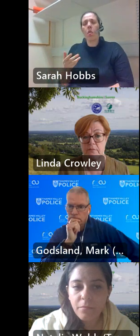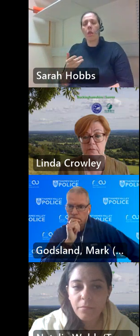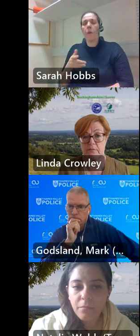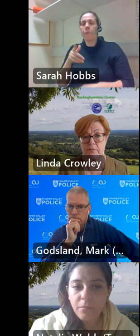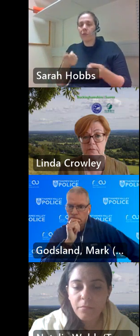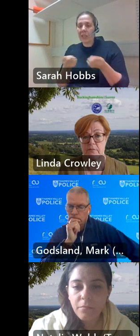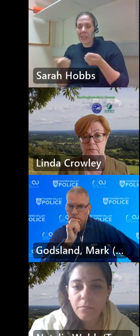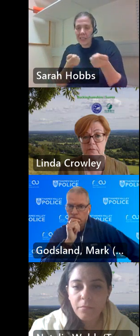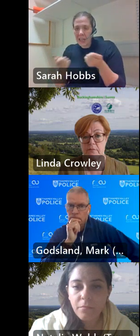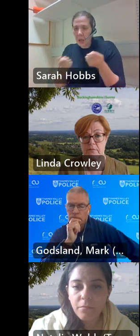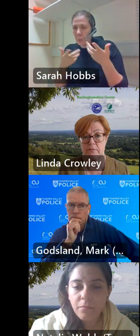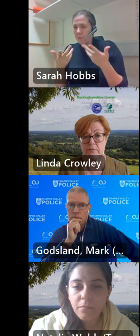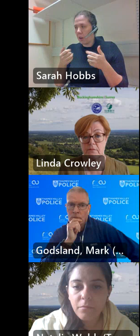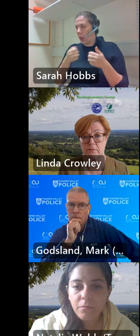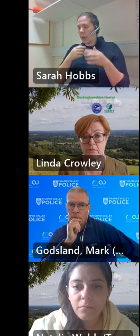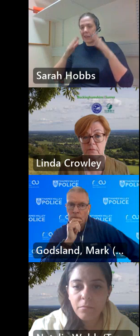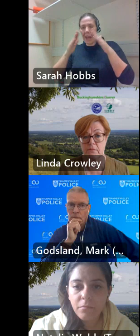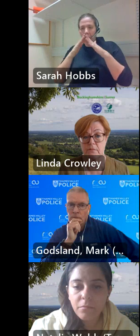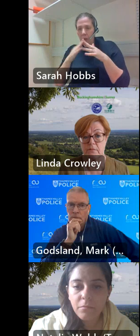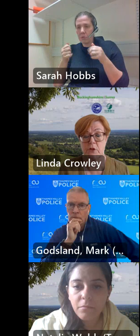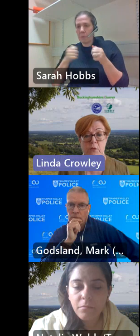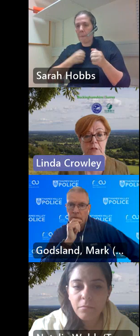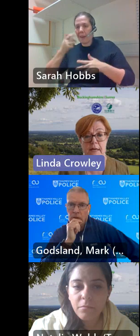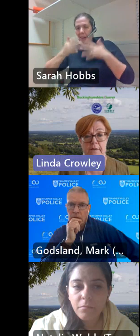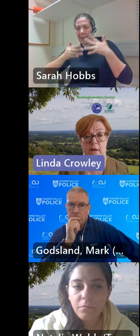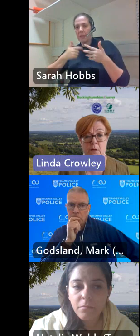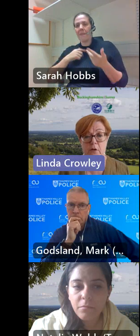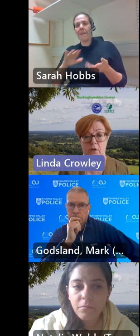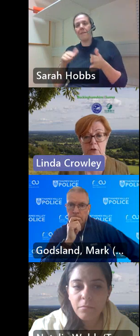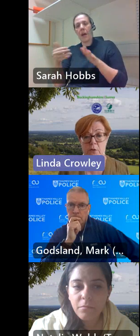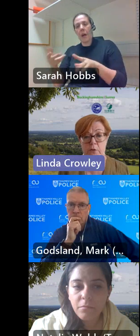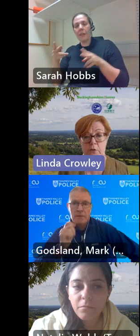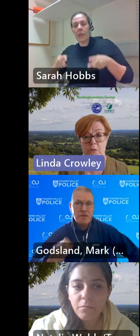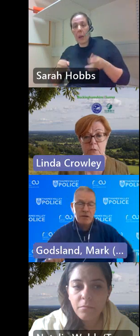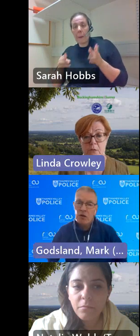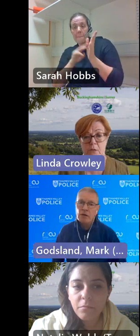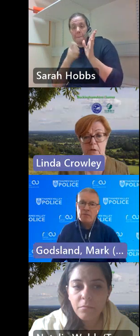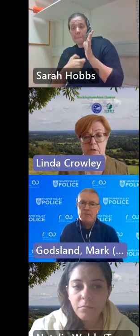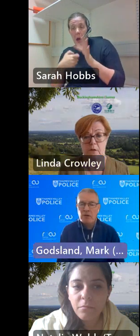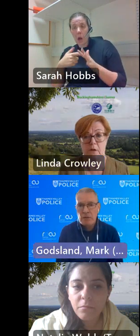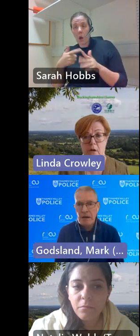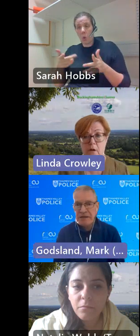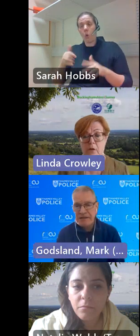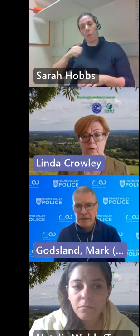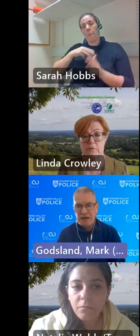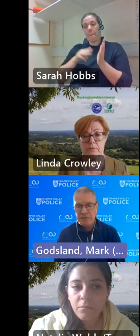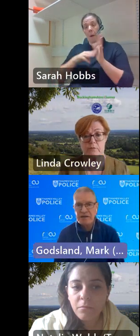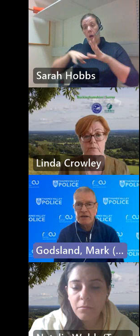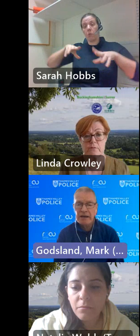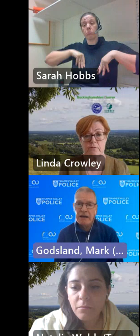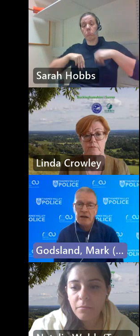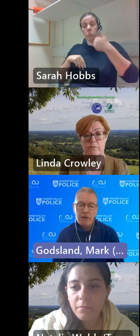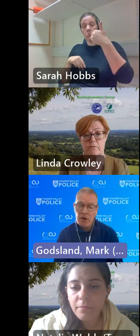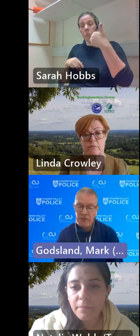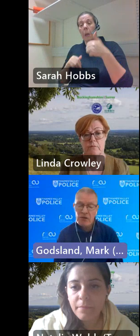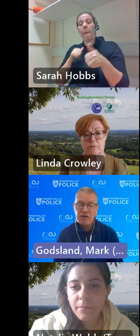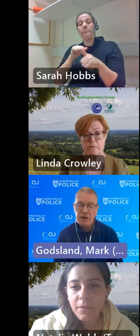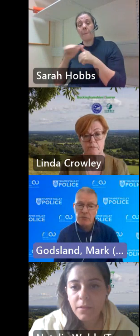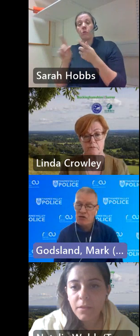dealing with the estate of somebody that passes. Do you want to take that, Mark, or do you want me to? Yeah, no, I'm happy to take that as best I